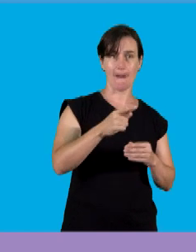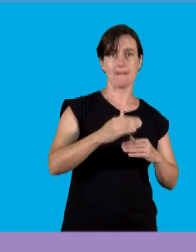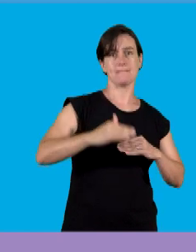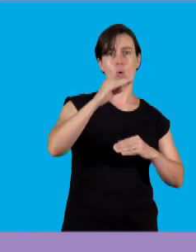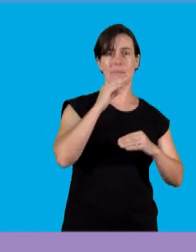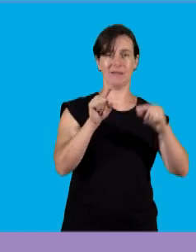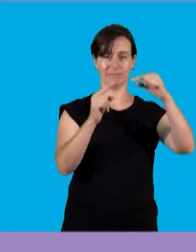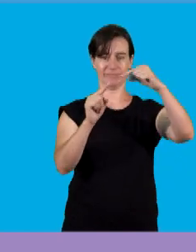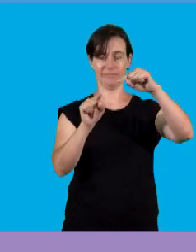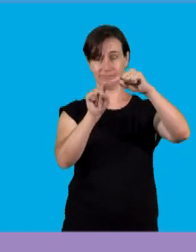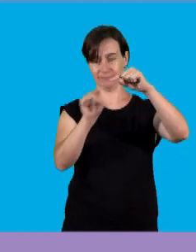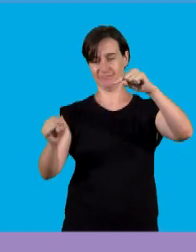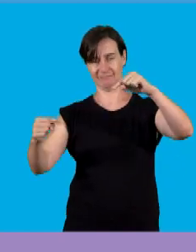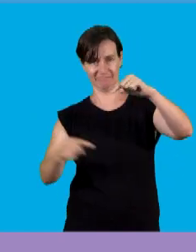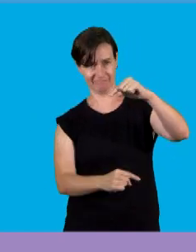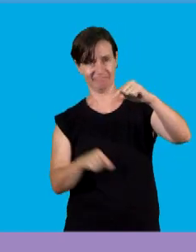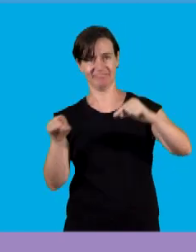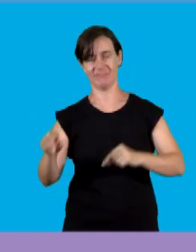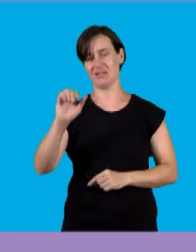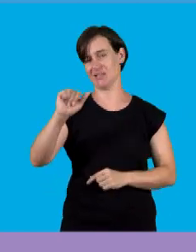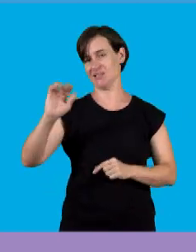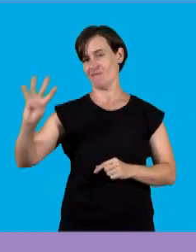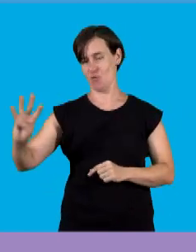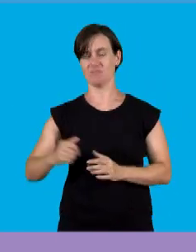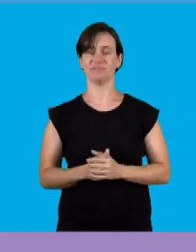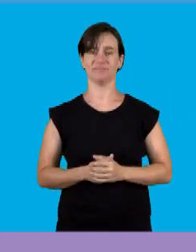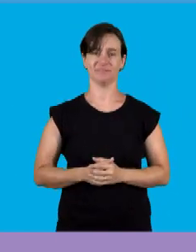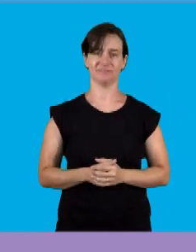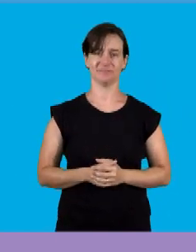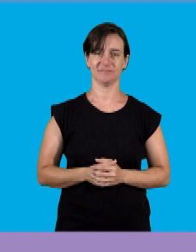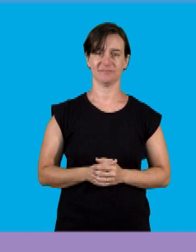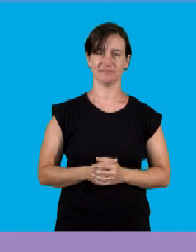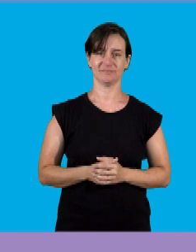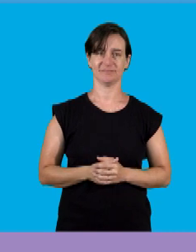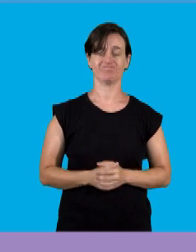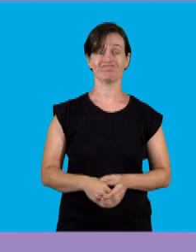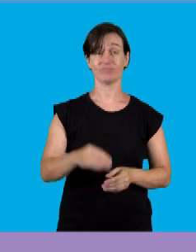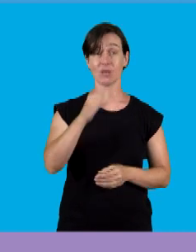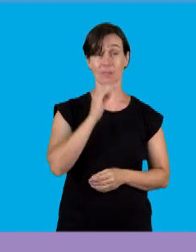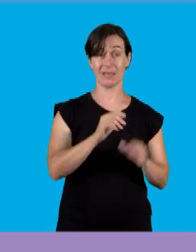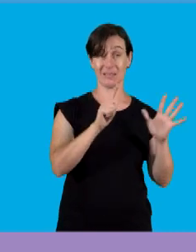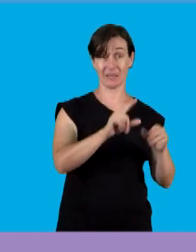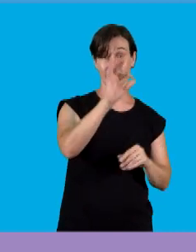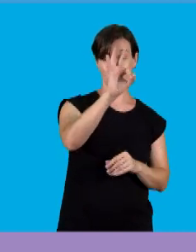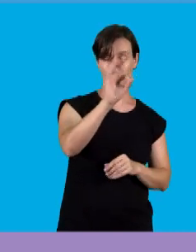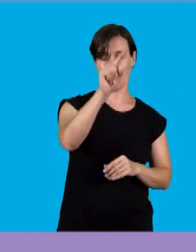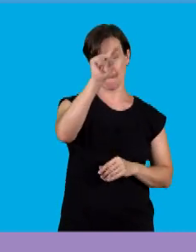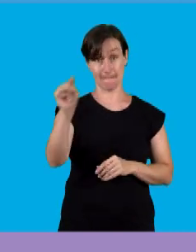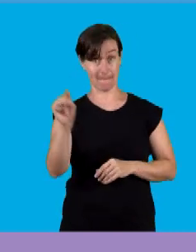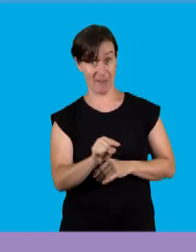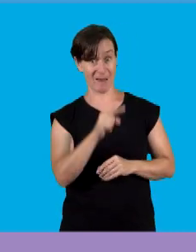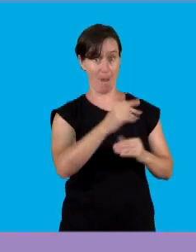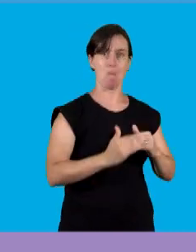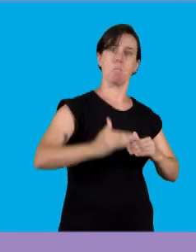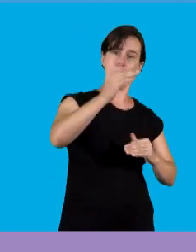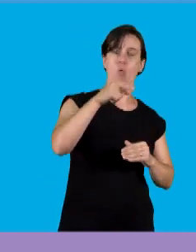is the bigger one, then you are absolutely correct. That means there that 7 exponent 3